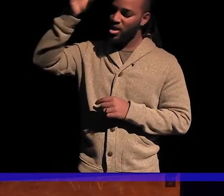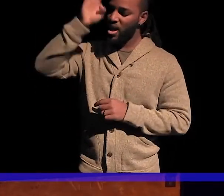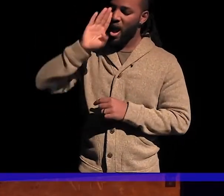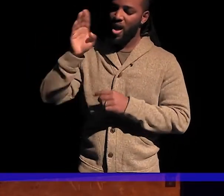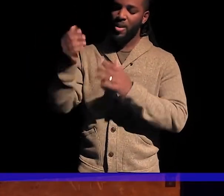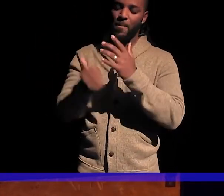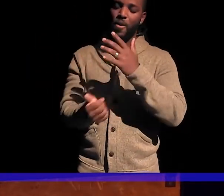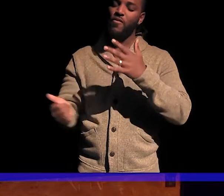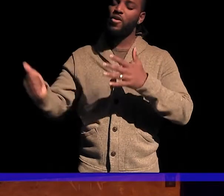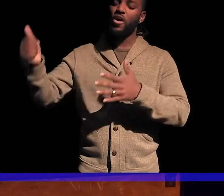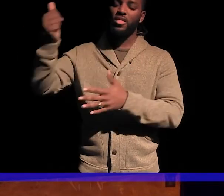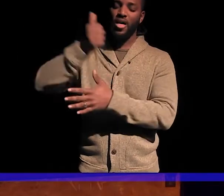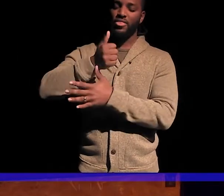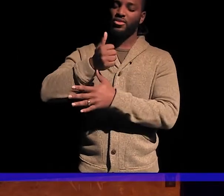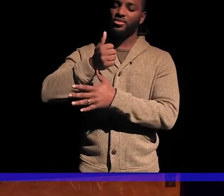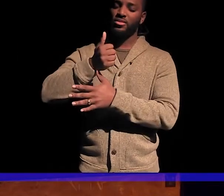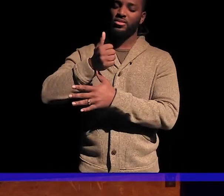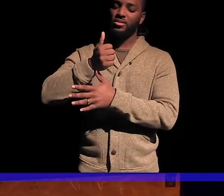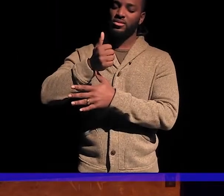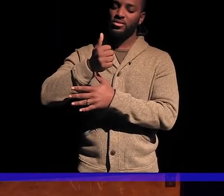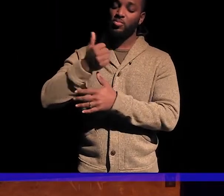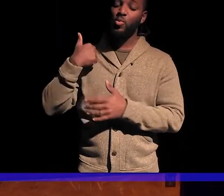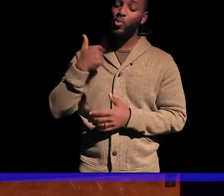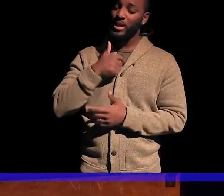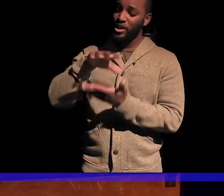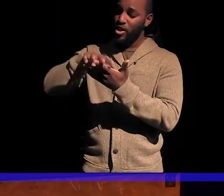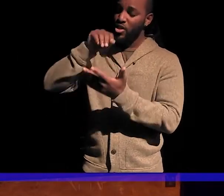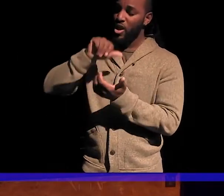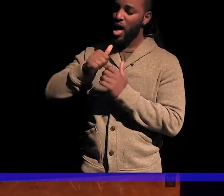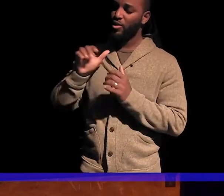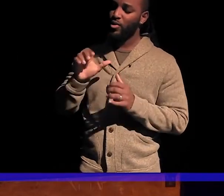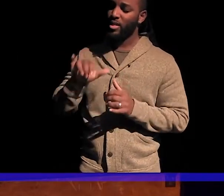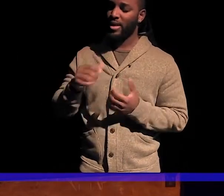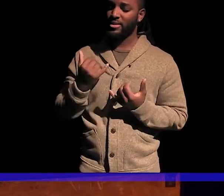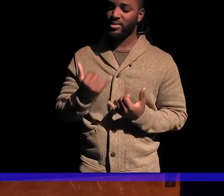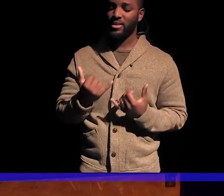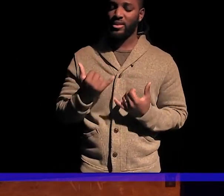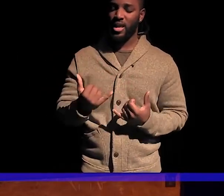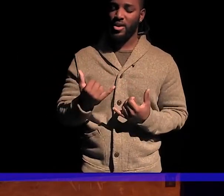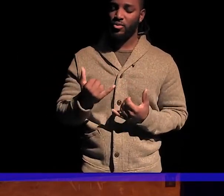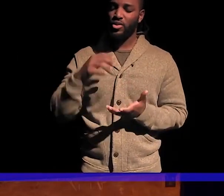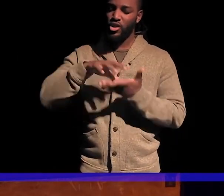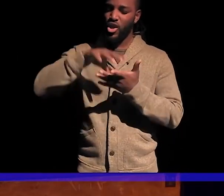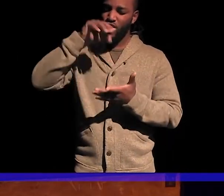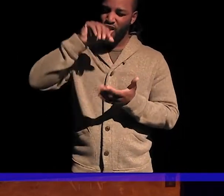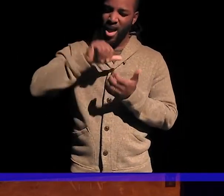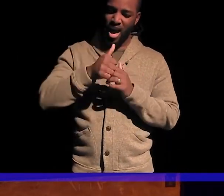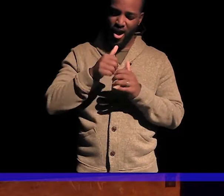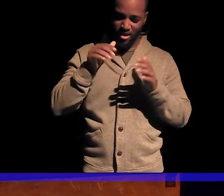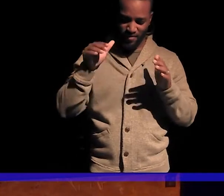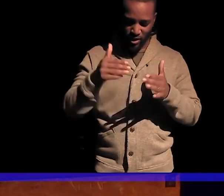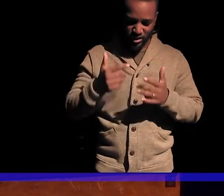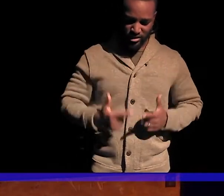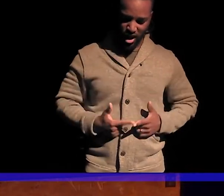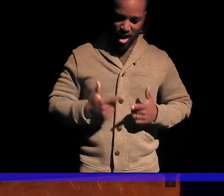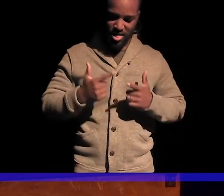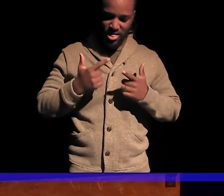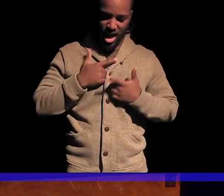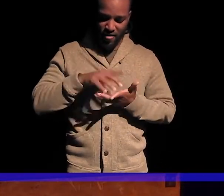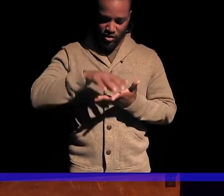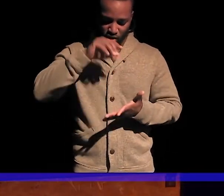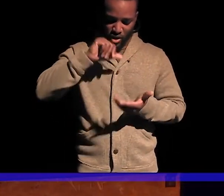others. Lord, let us learn how to do that today. Let us learn how to spend our life learning to love